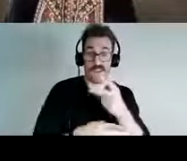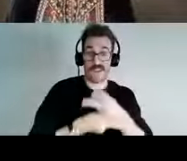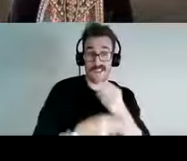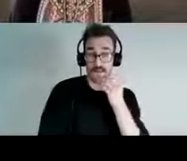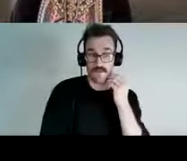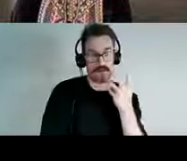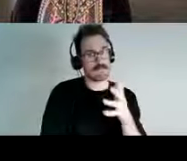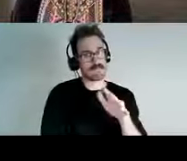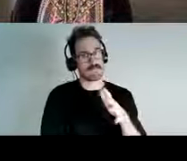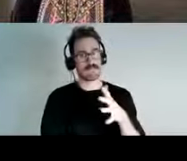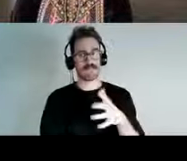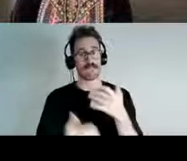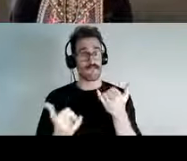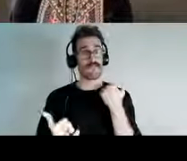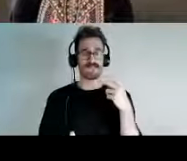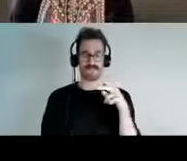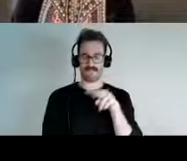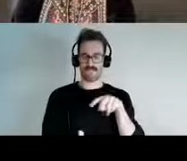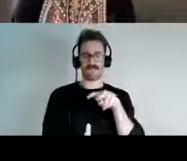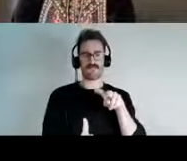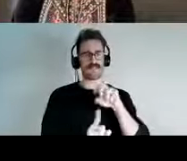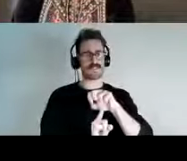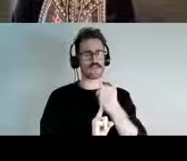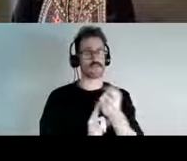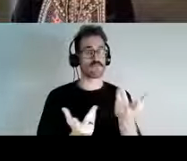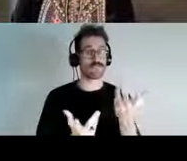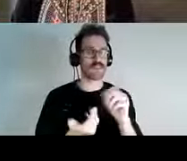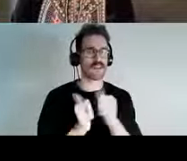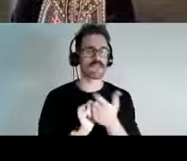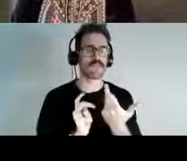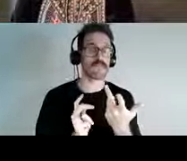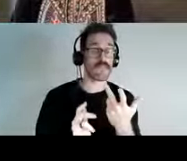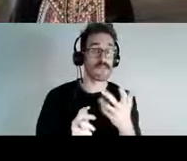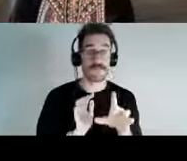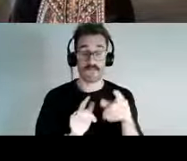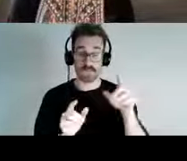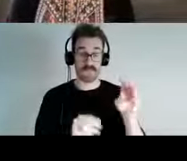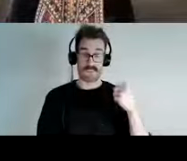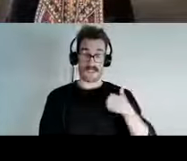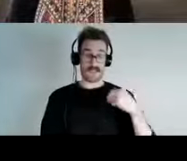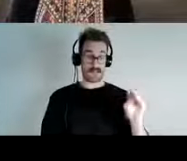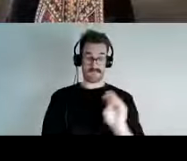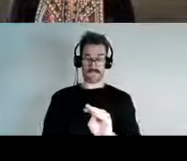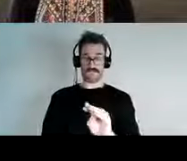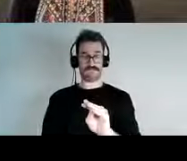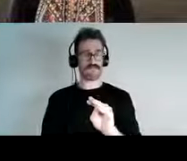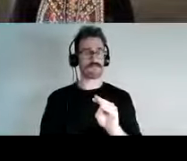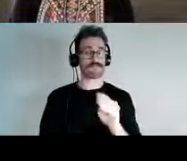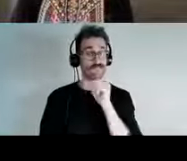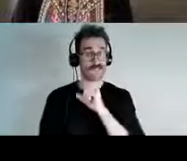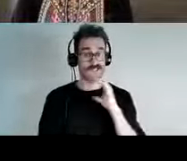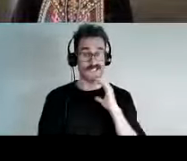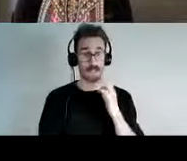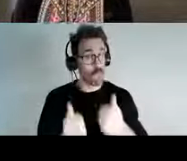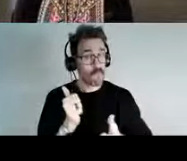current situation and determine how we found Canada in a place where our citizens most in need have been left